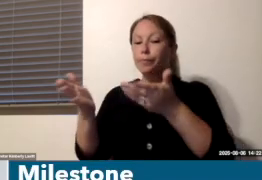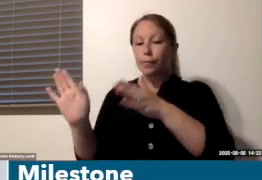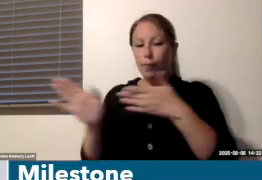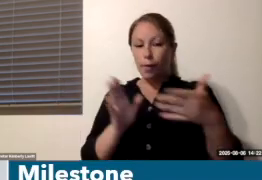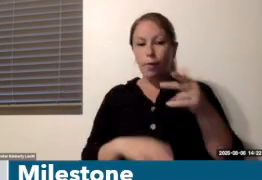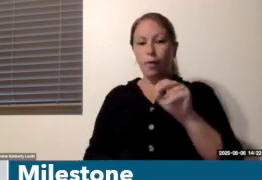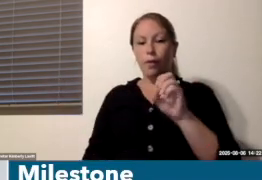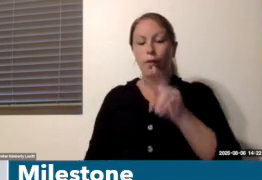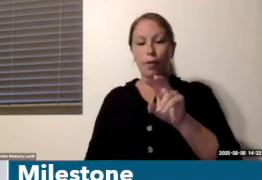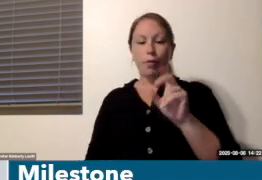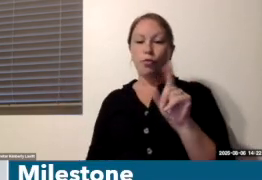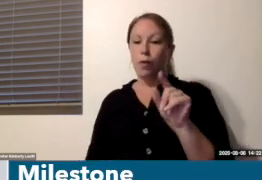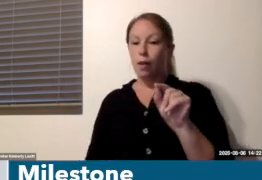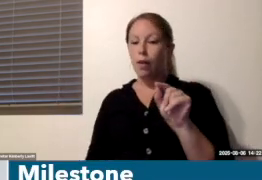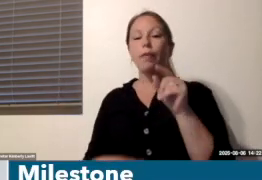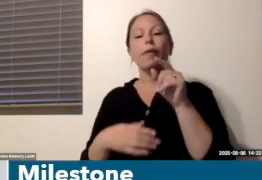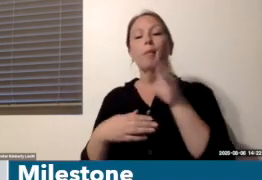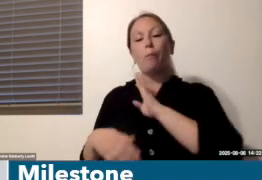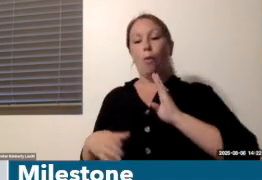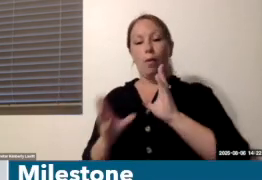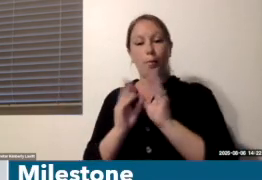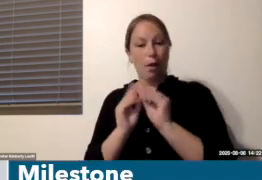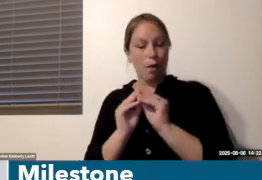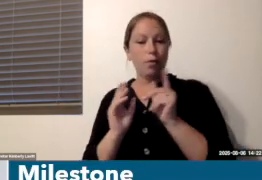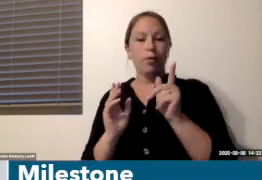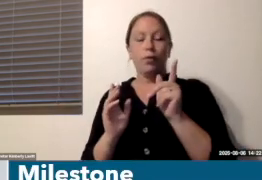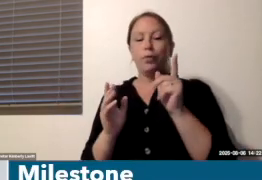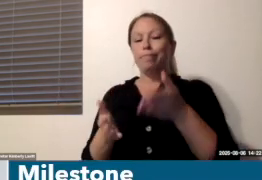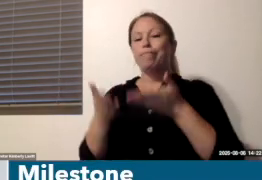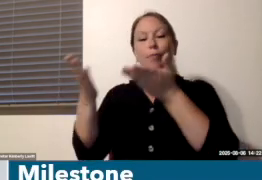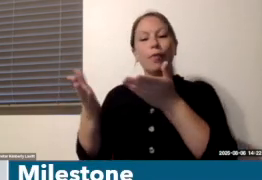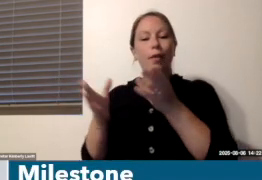November 20th board meeting, where you'll also have the chance to provide verbal comments.